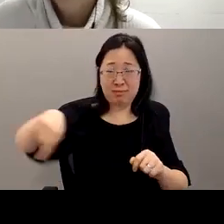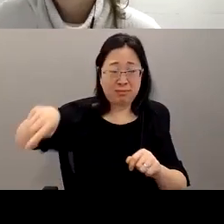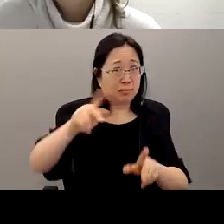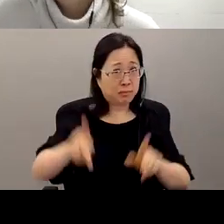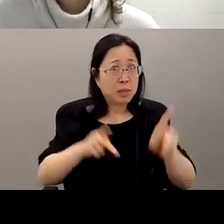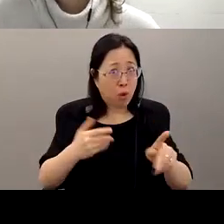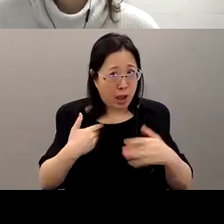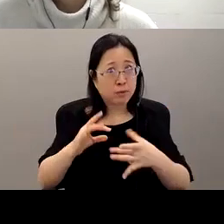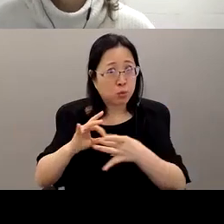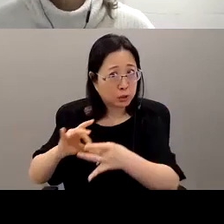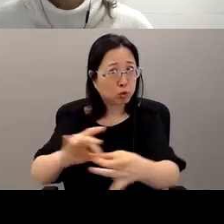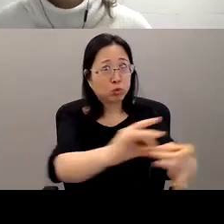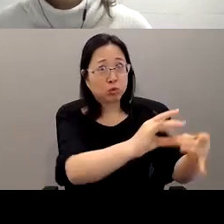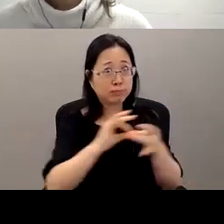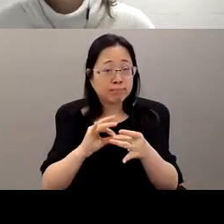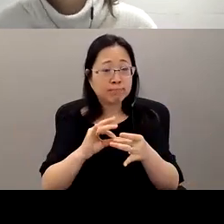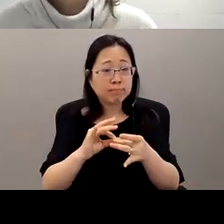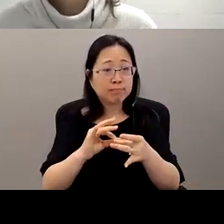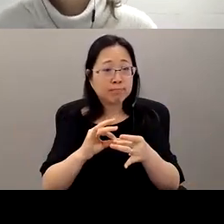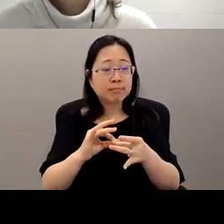humans, and that we